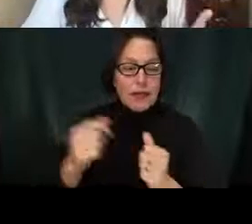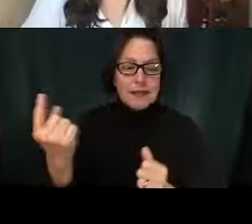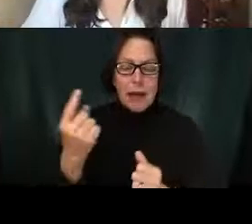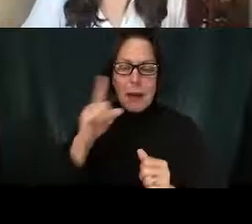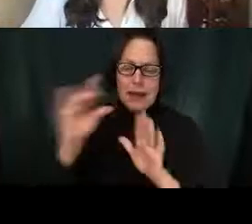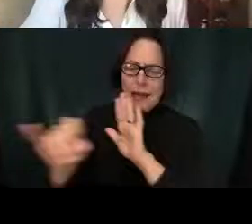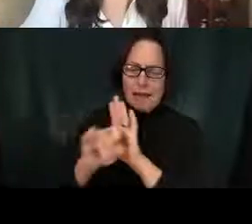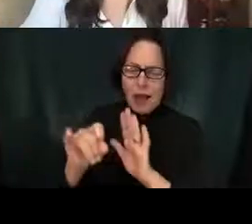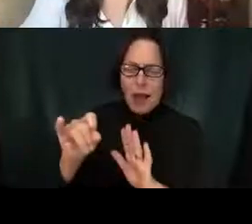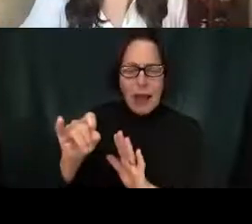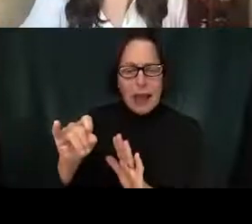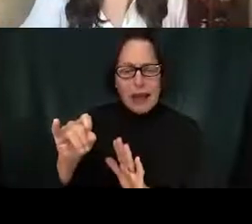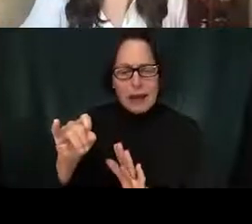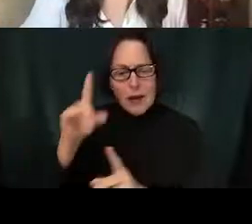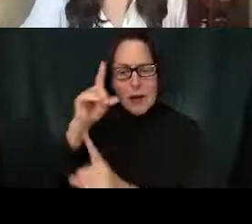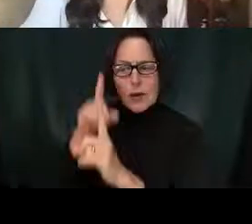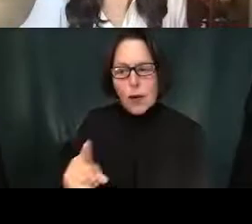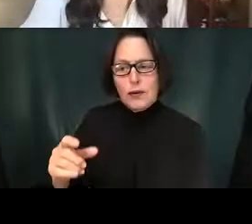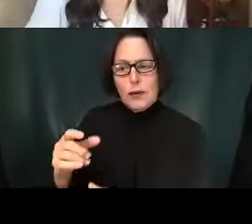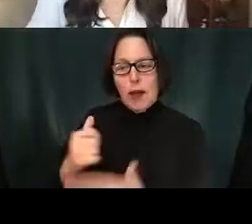improvement to break your own telling habit.